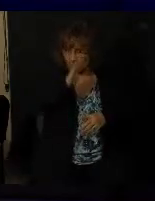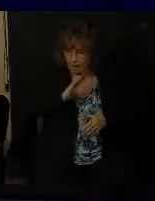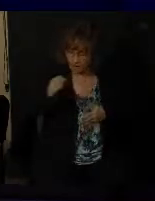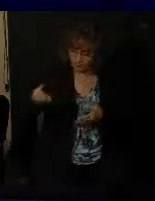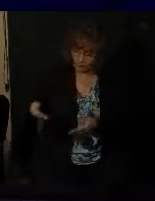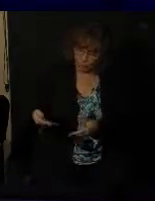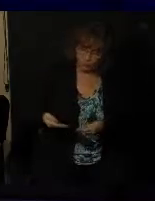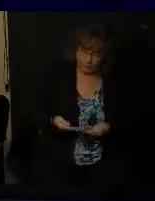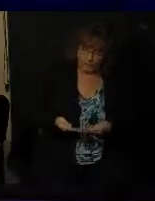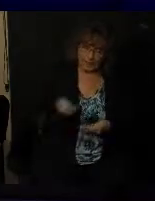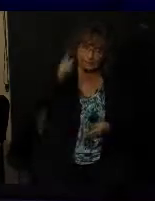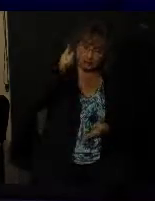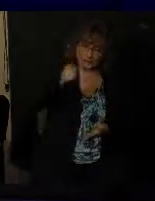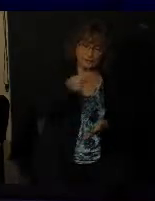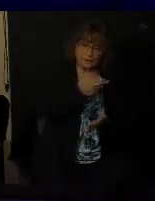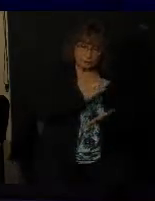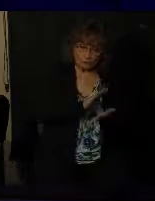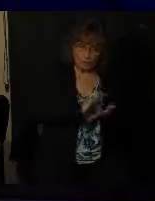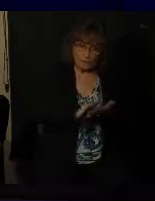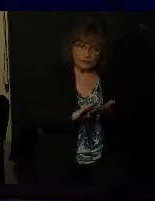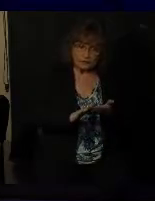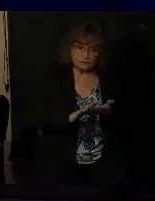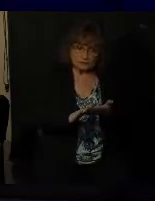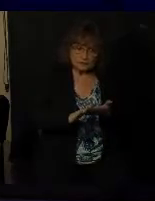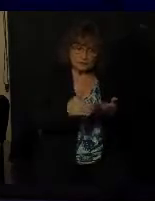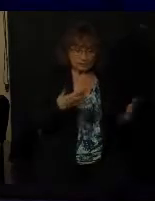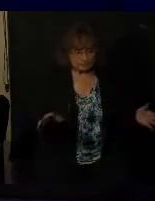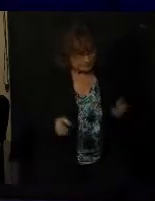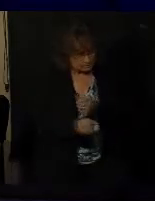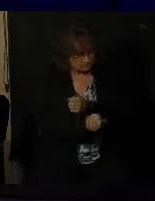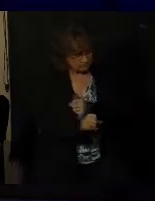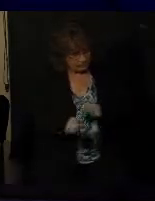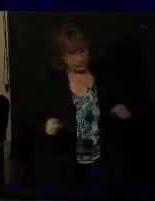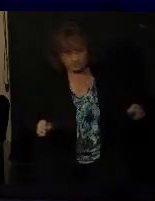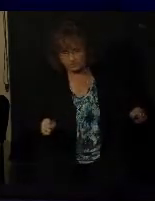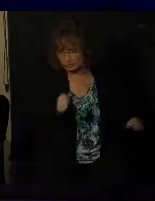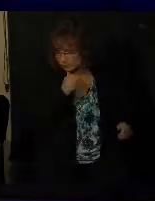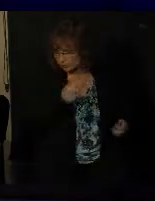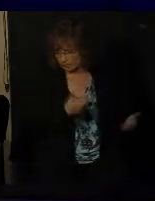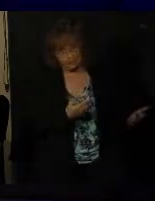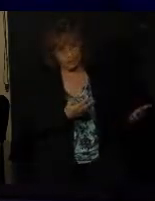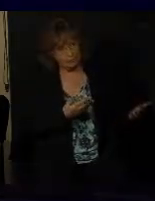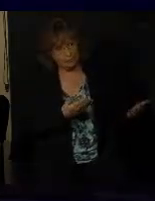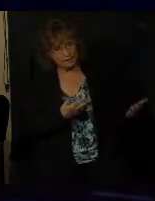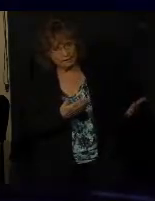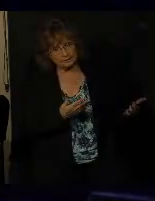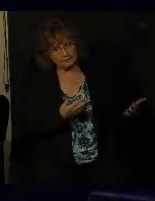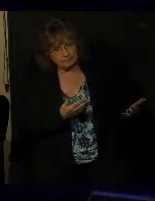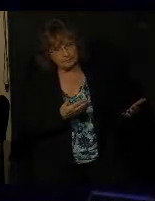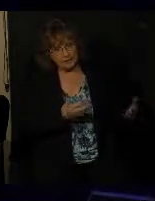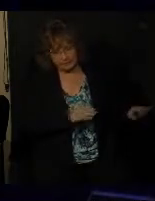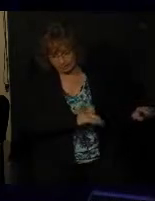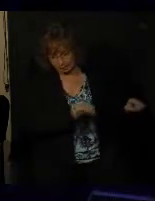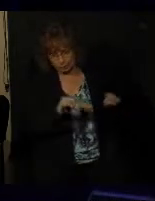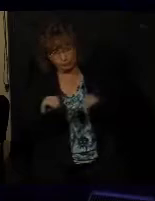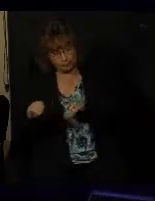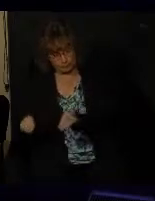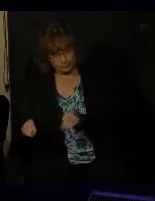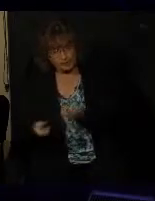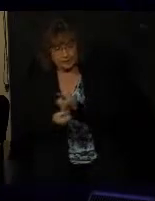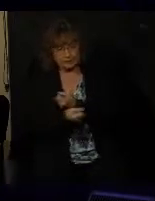far off, and my salvation shall not tarry. I will place salvation in Zion. For